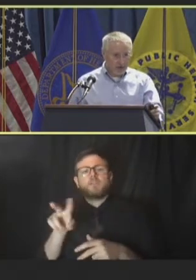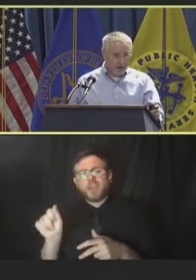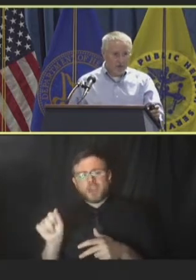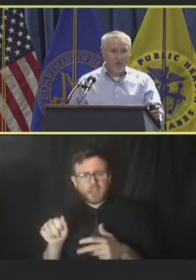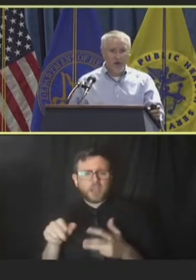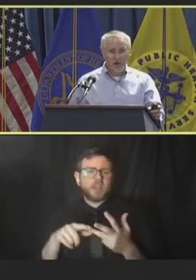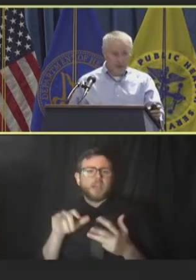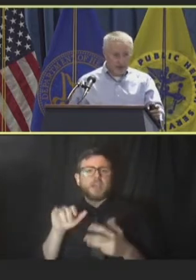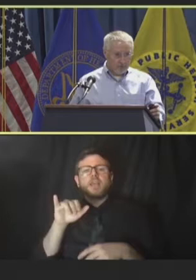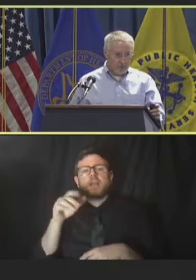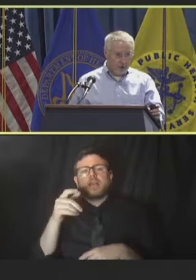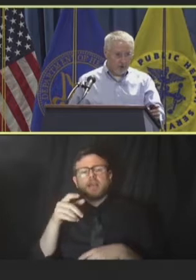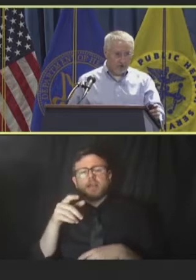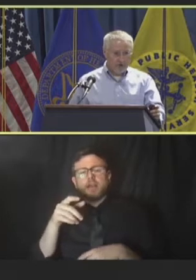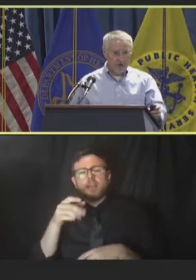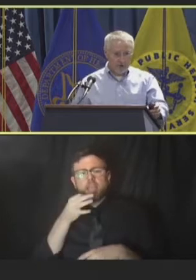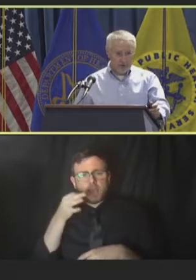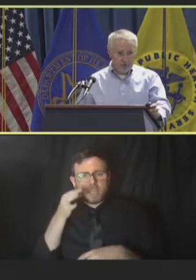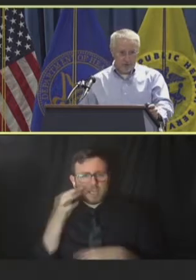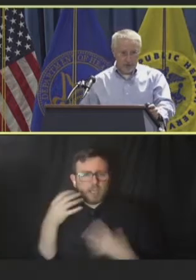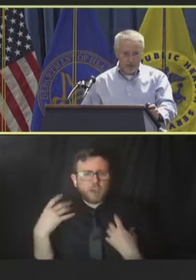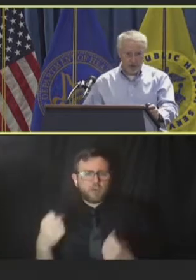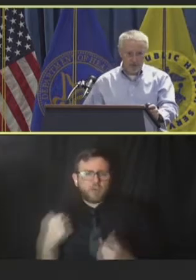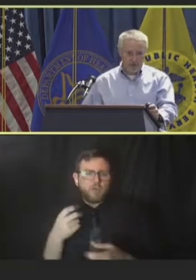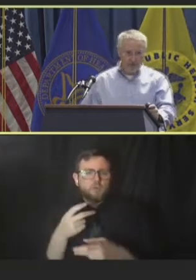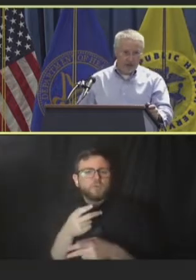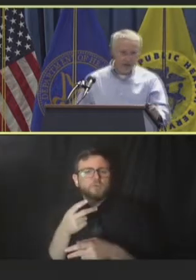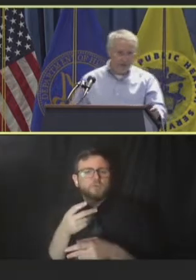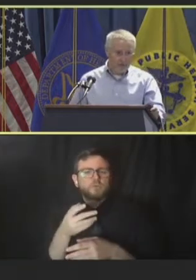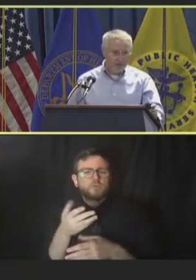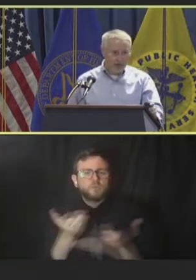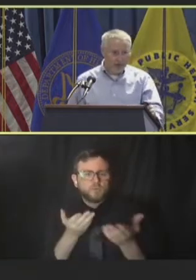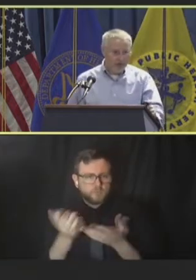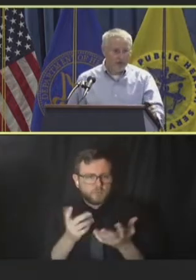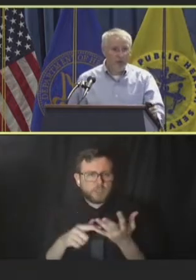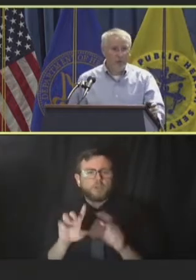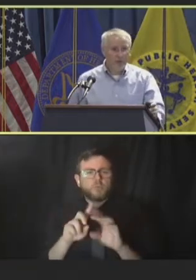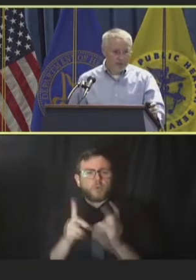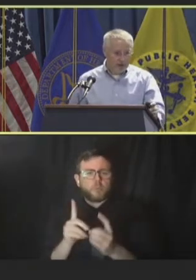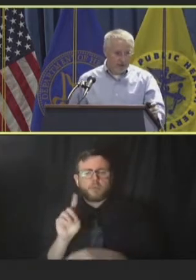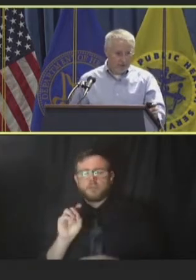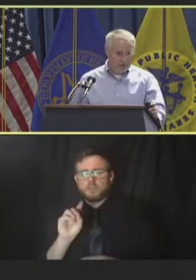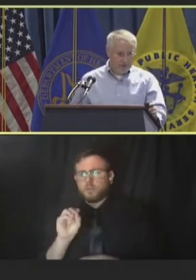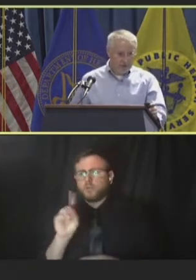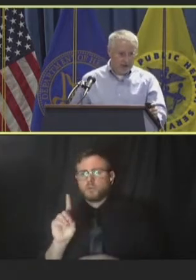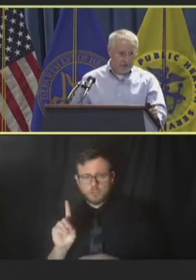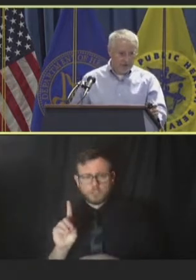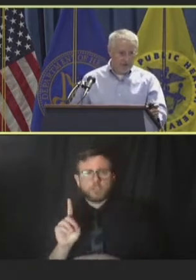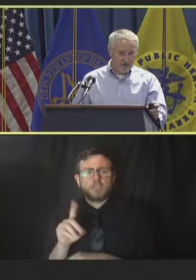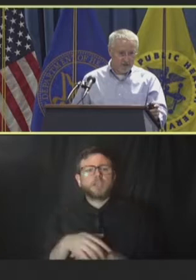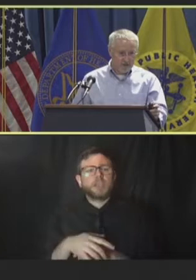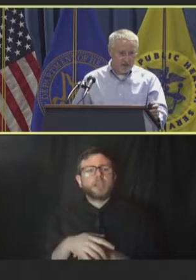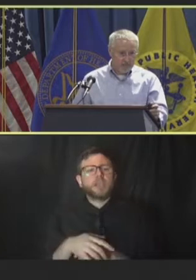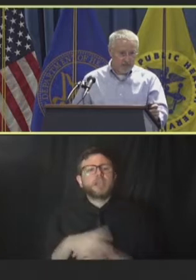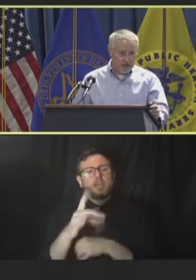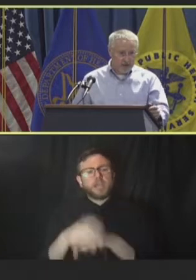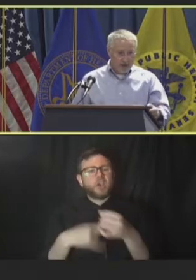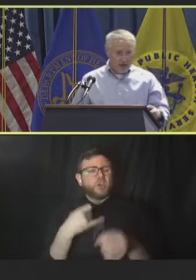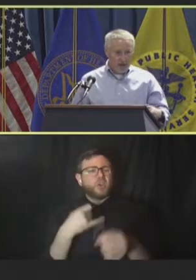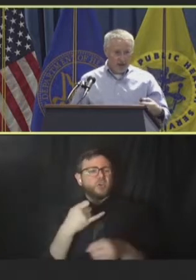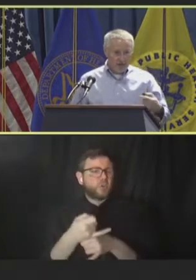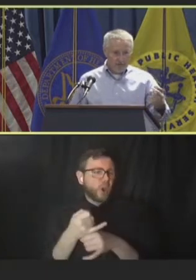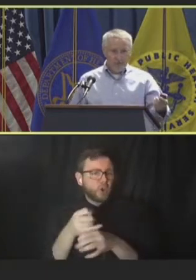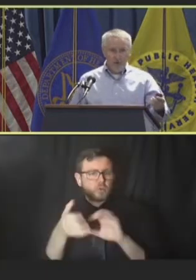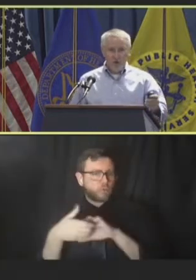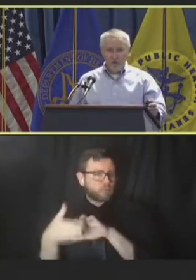from a number of our international partners, including the Public Health Agency of Canada and the Global Advisory Committee on Vaccine Safety,